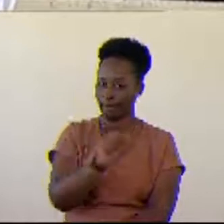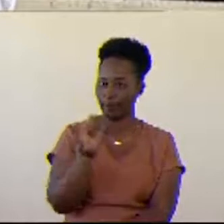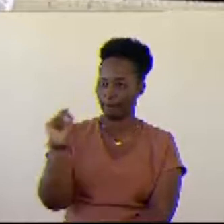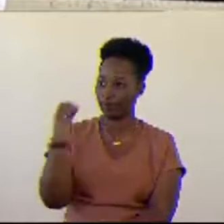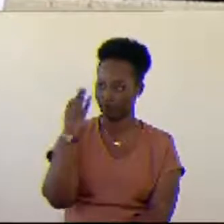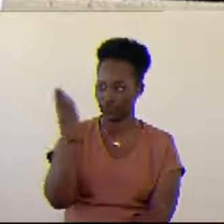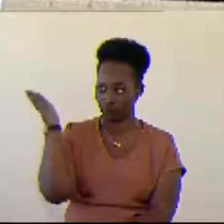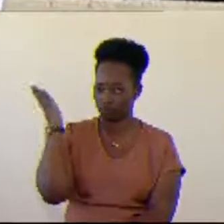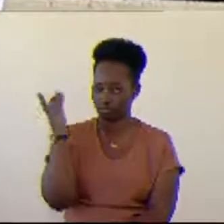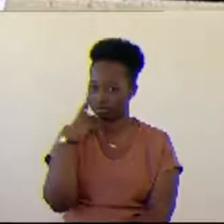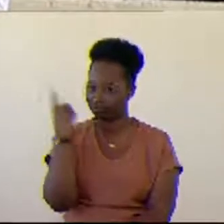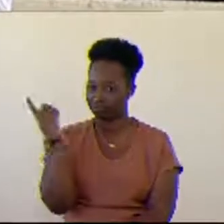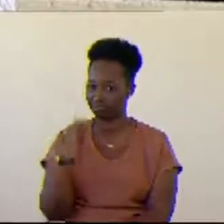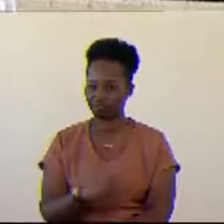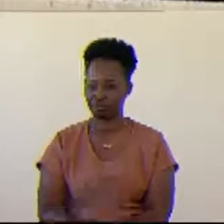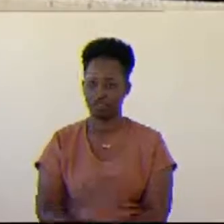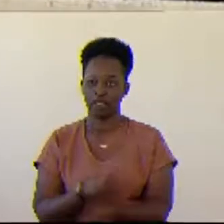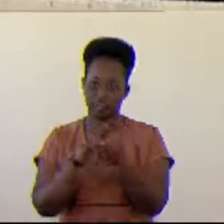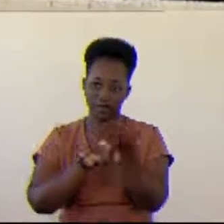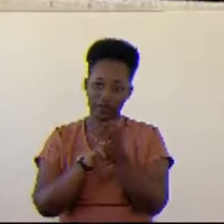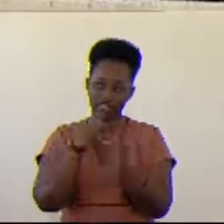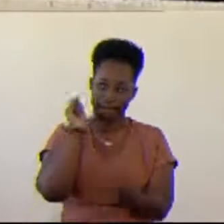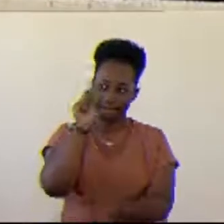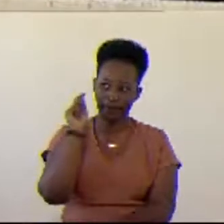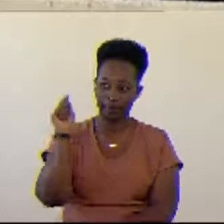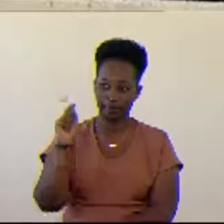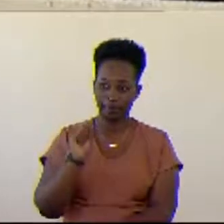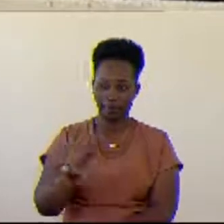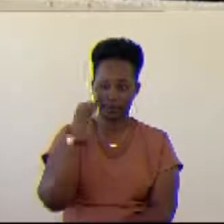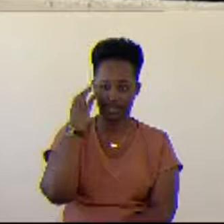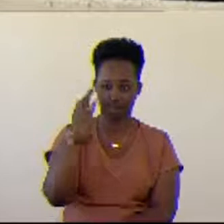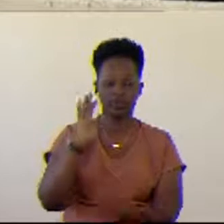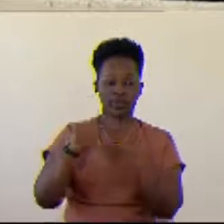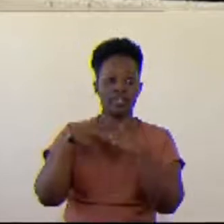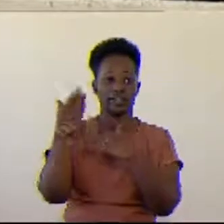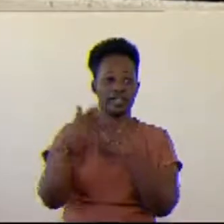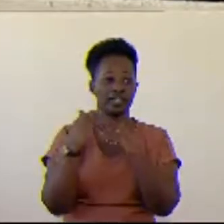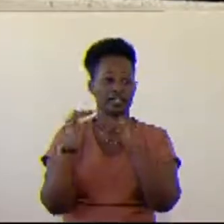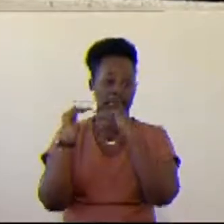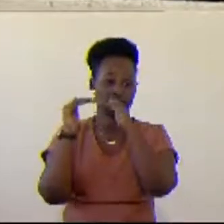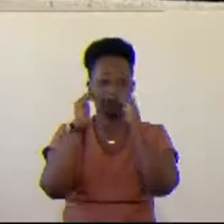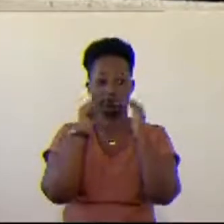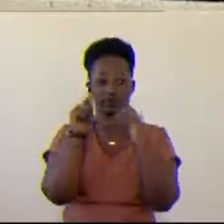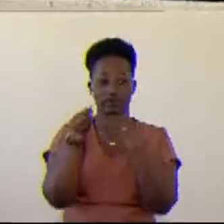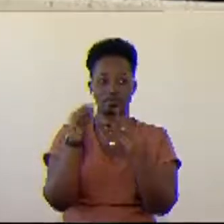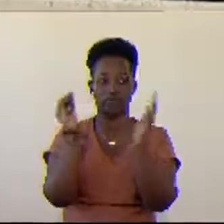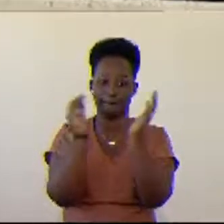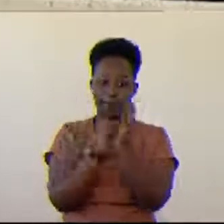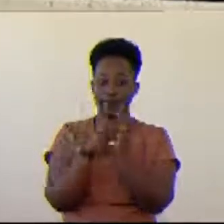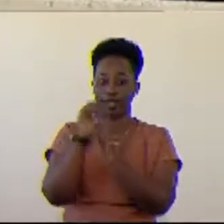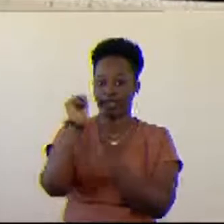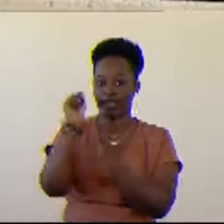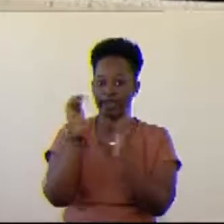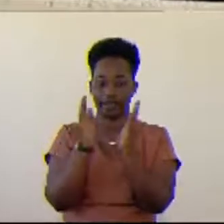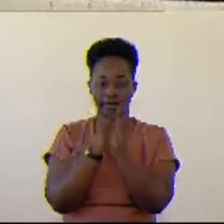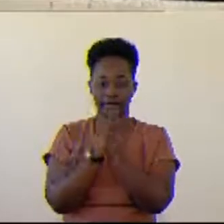this. I'm just going to use 3 holes. So I'm going to label those holes, A, B, and C.